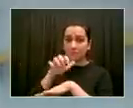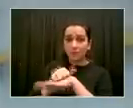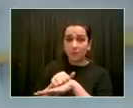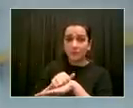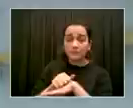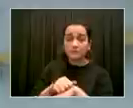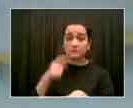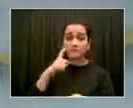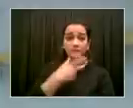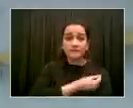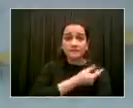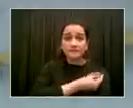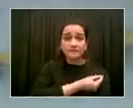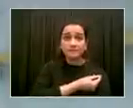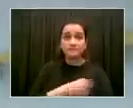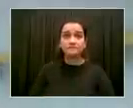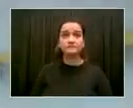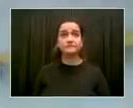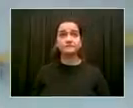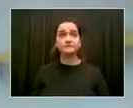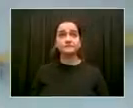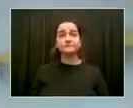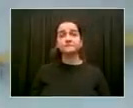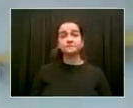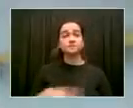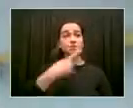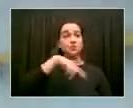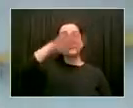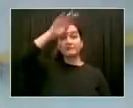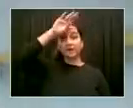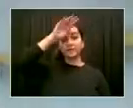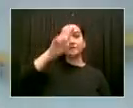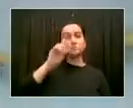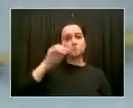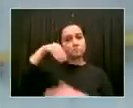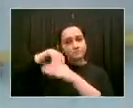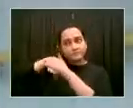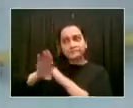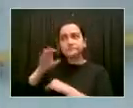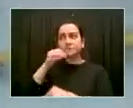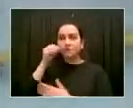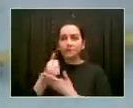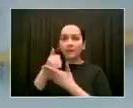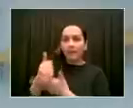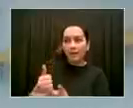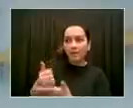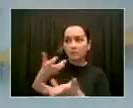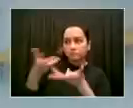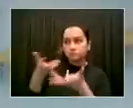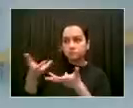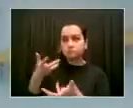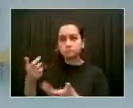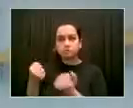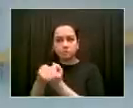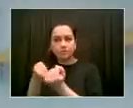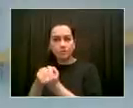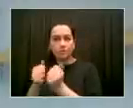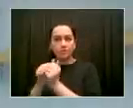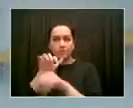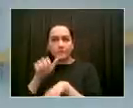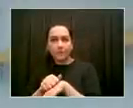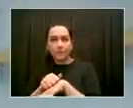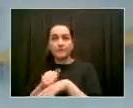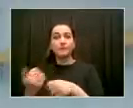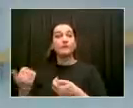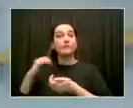And we're also working through our senior adult providers. There are about 28 of